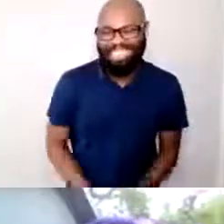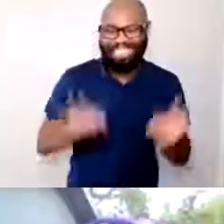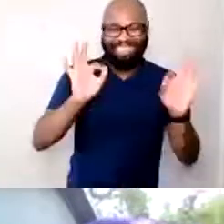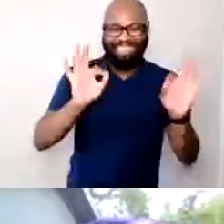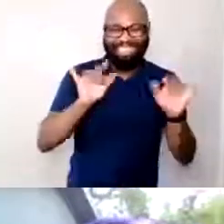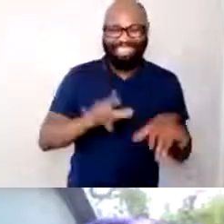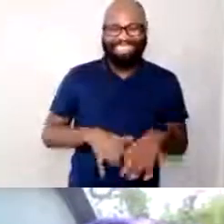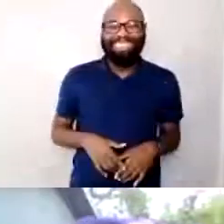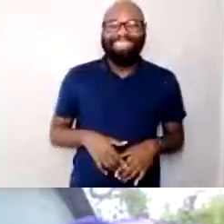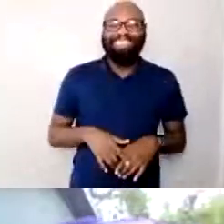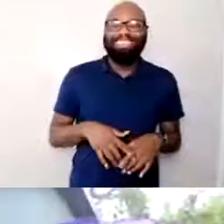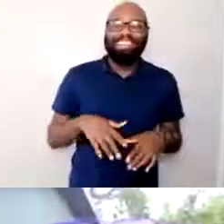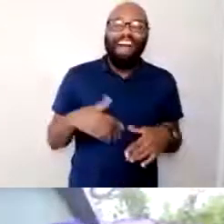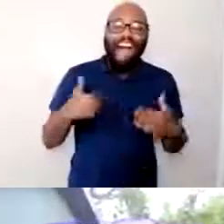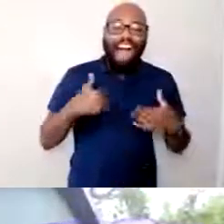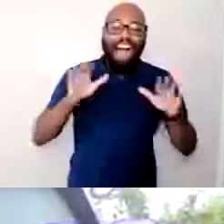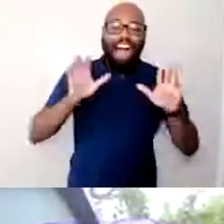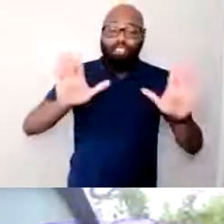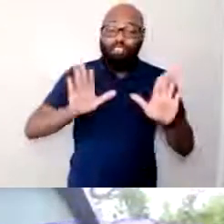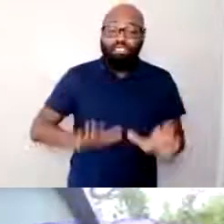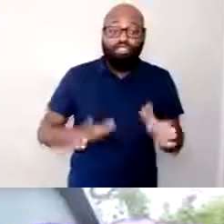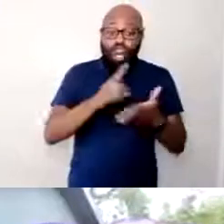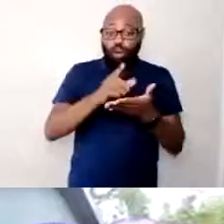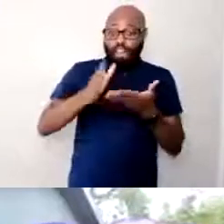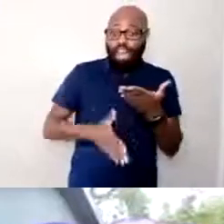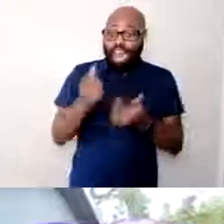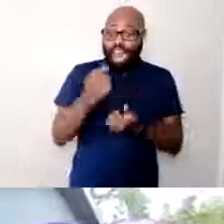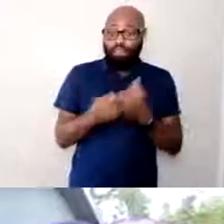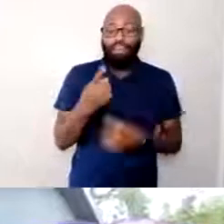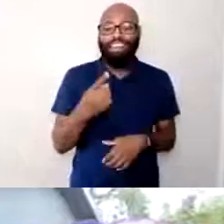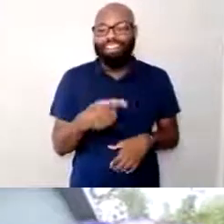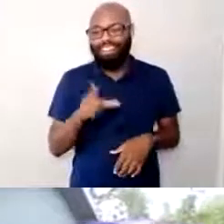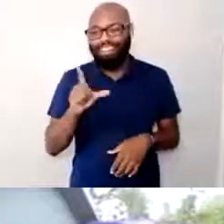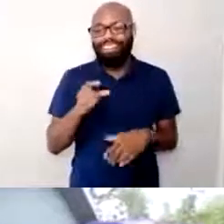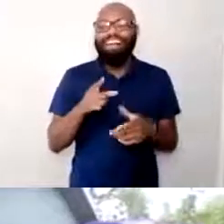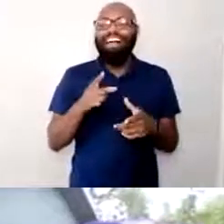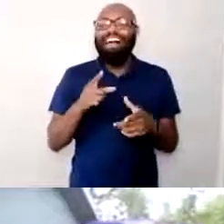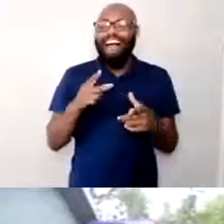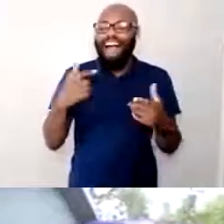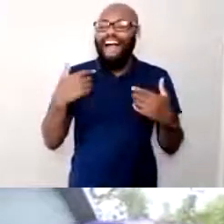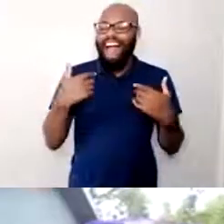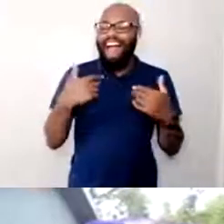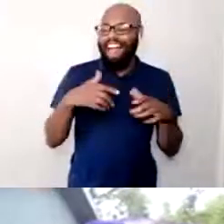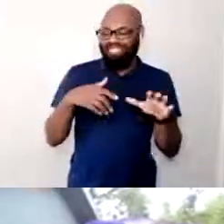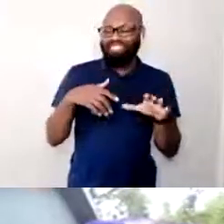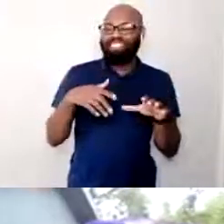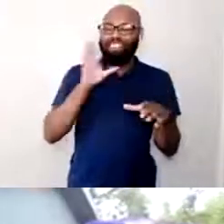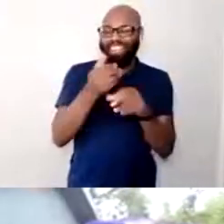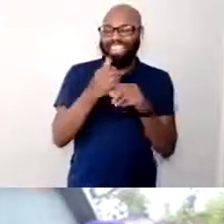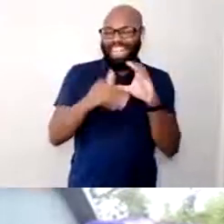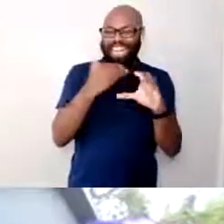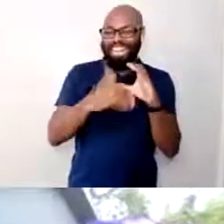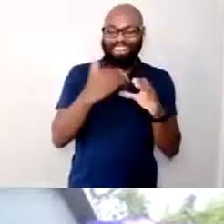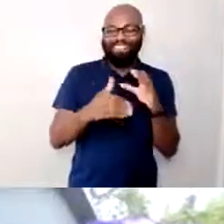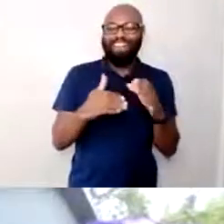So have a great weekend, everyone, and thank you again. You'll be getting an email early next week confirming your